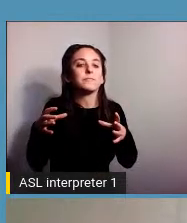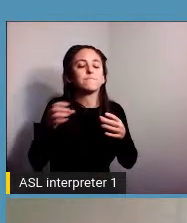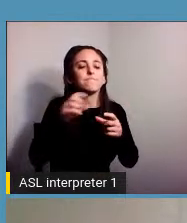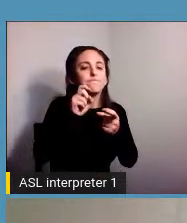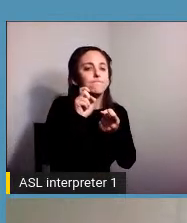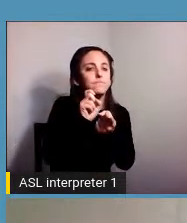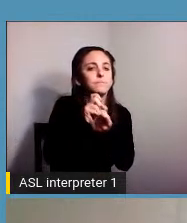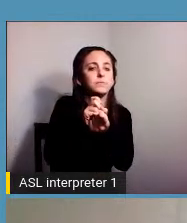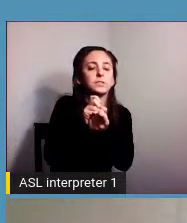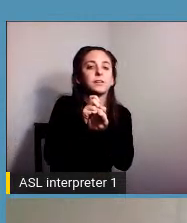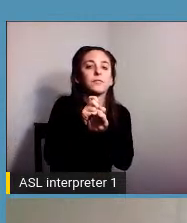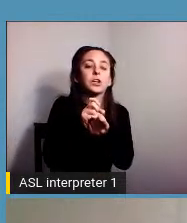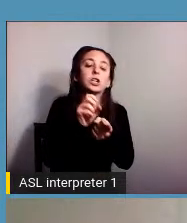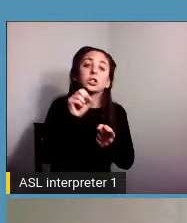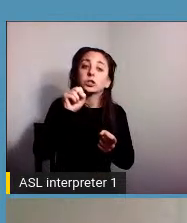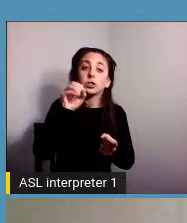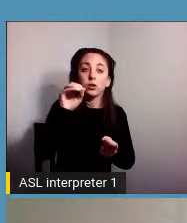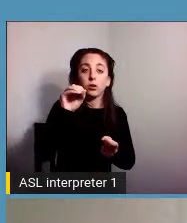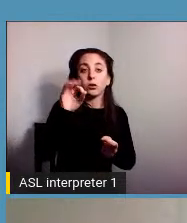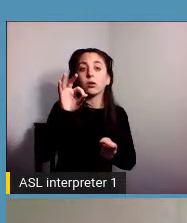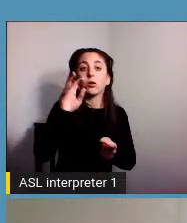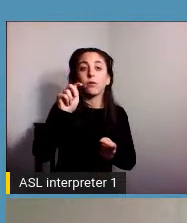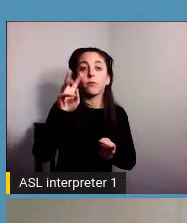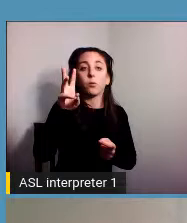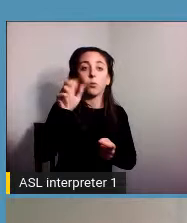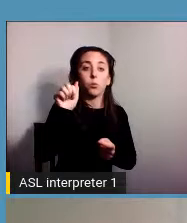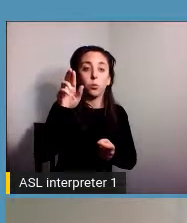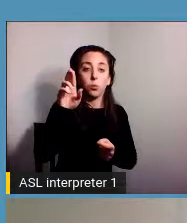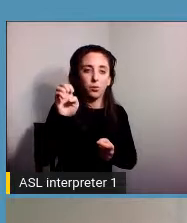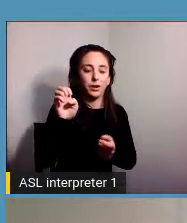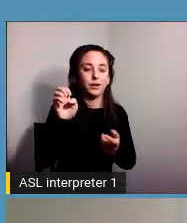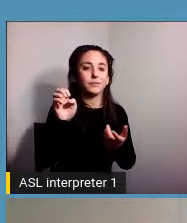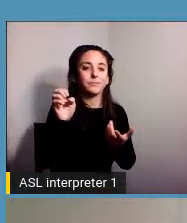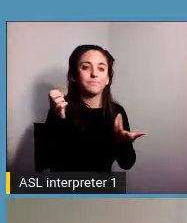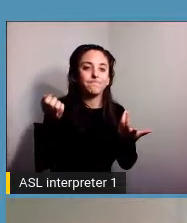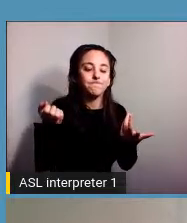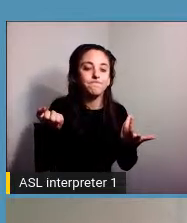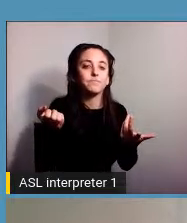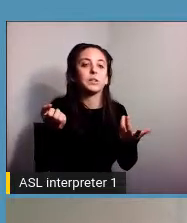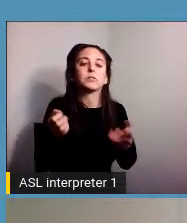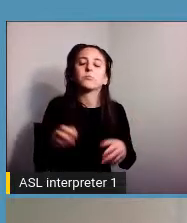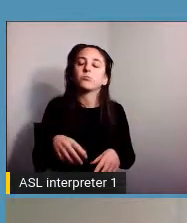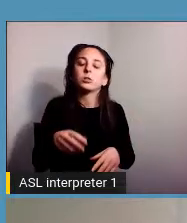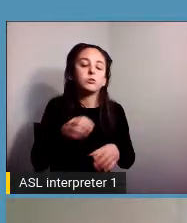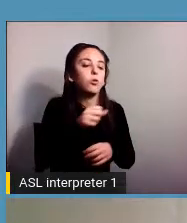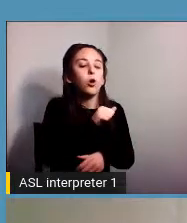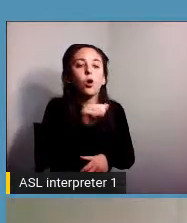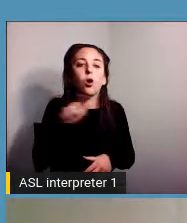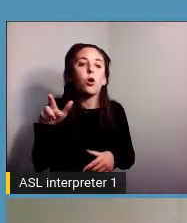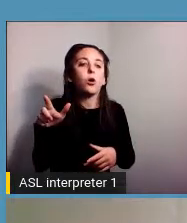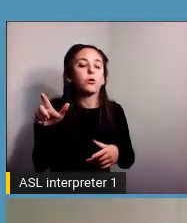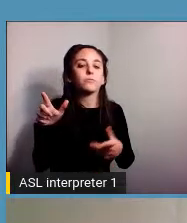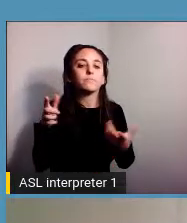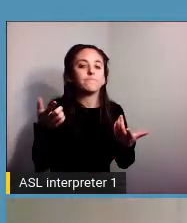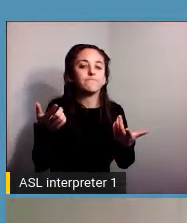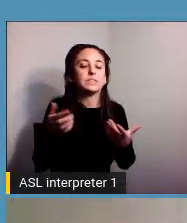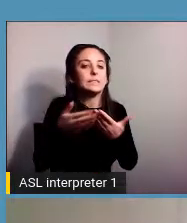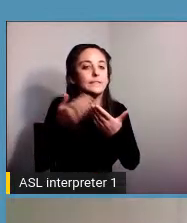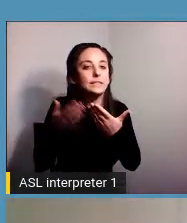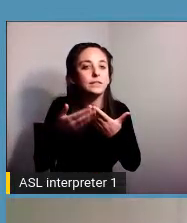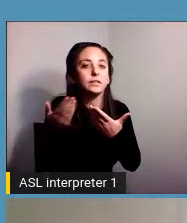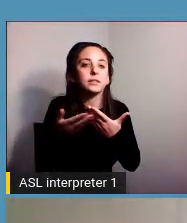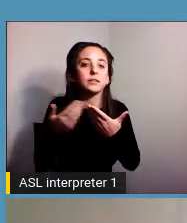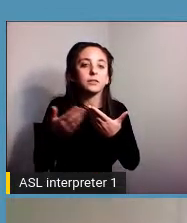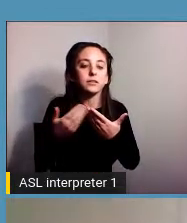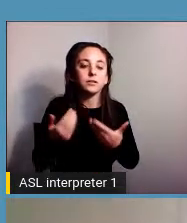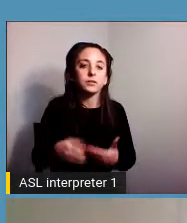does this for you completely under the hood. And this is the direction that metadata is really going,